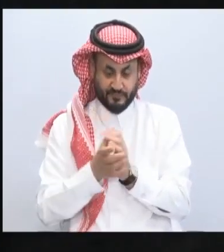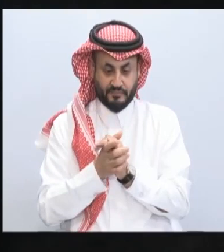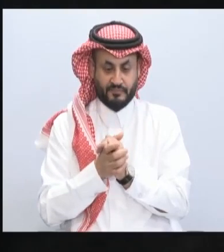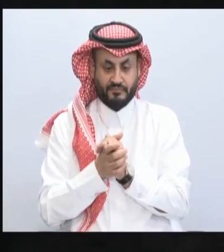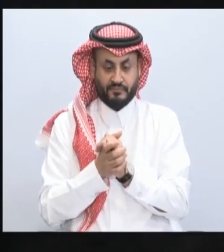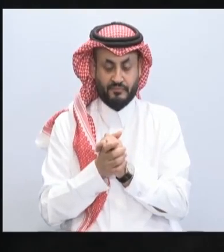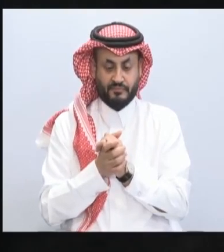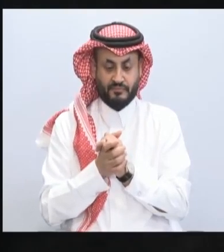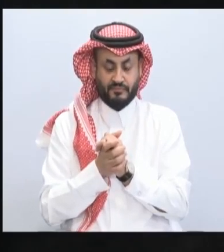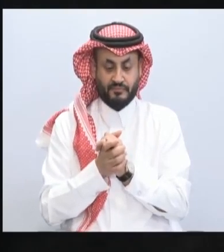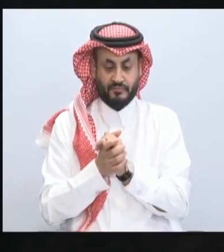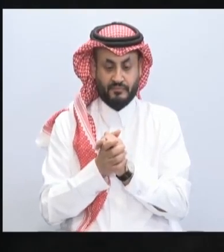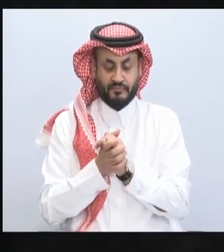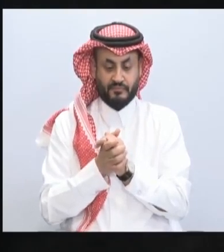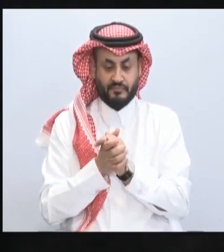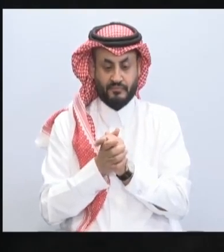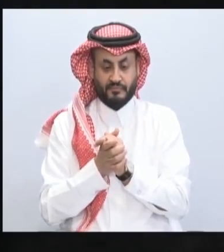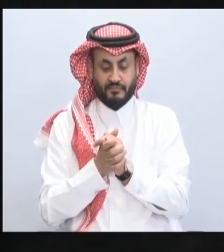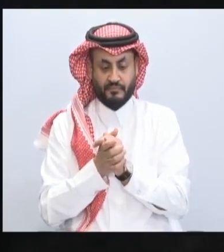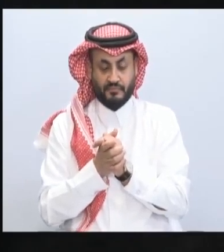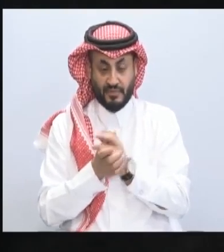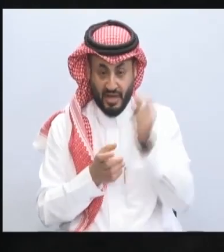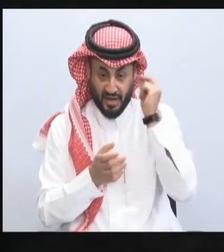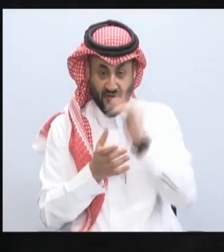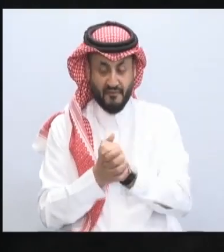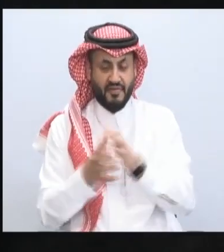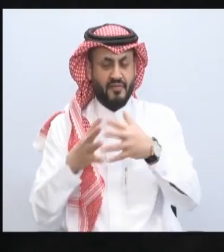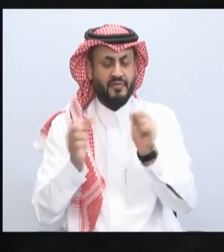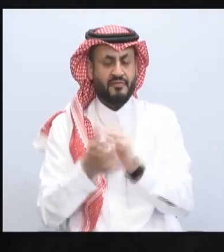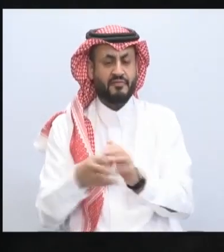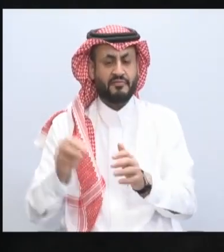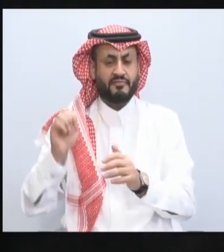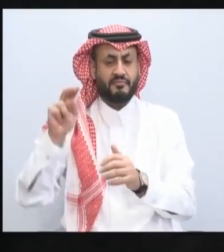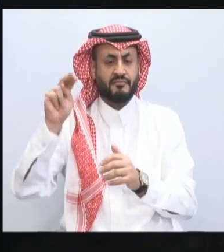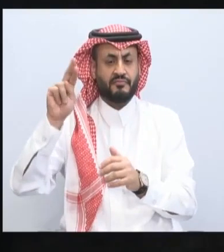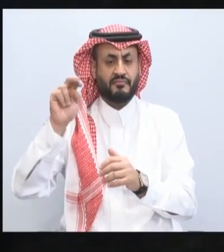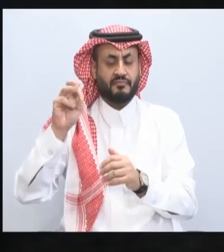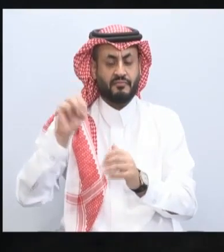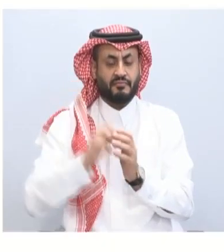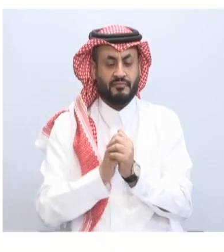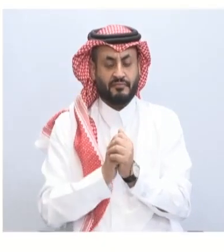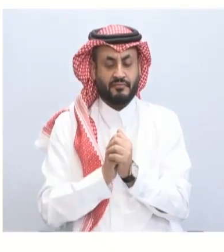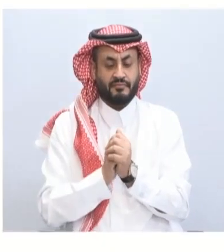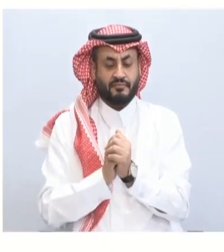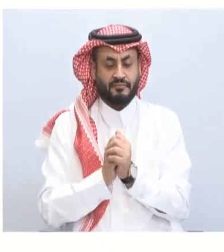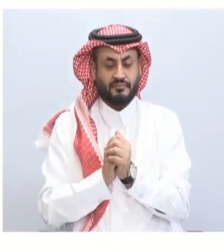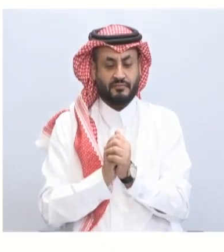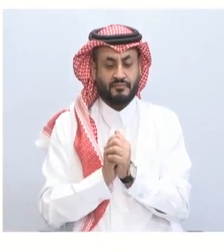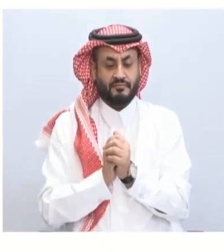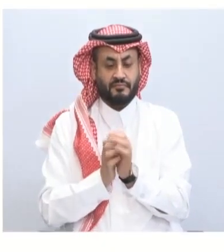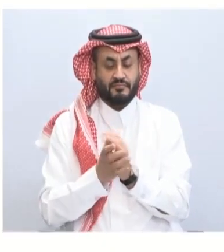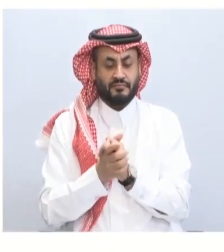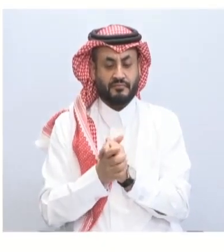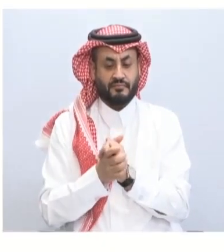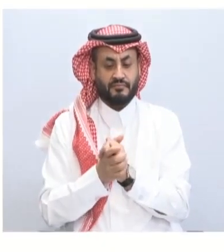within sentences. So do you know the meaning of the word norm here? Let's just read. Now communication has become the